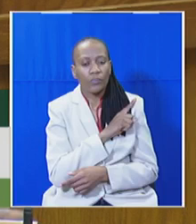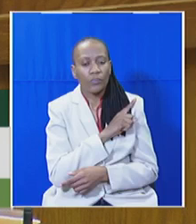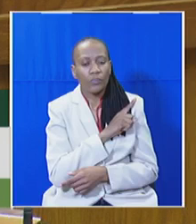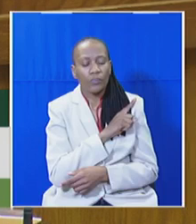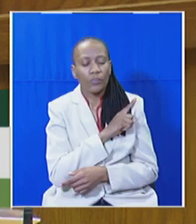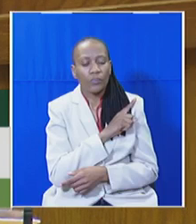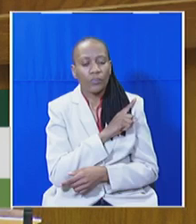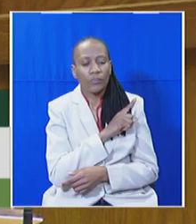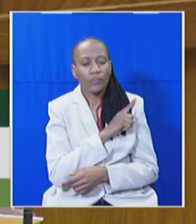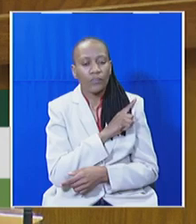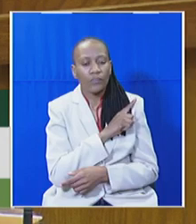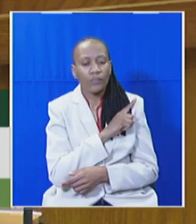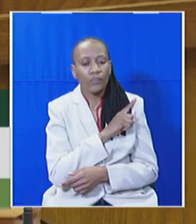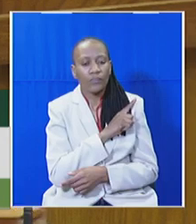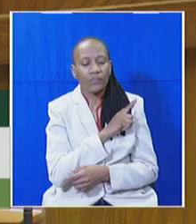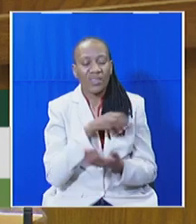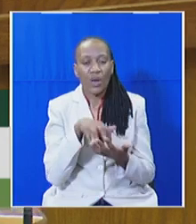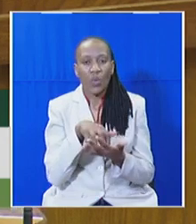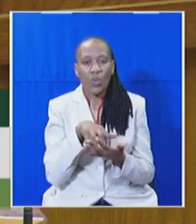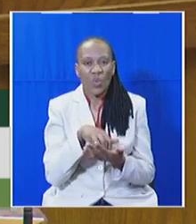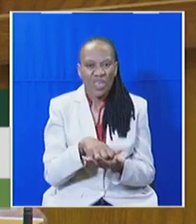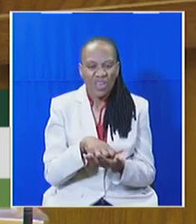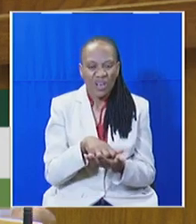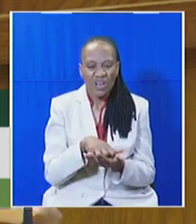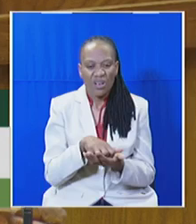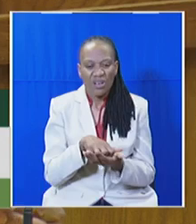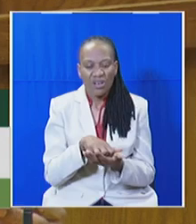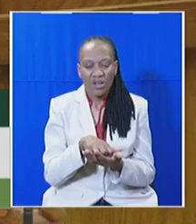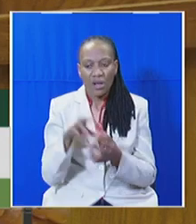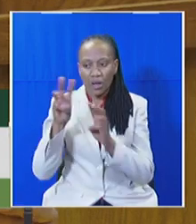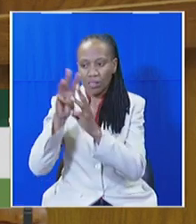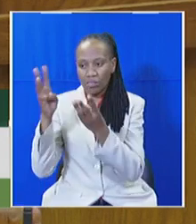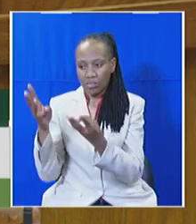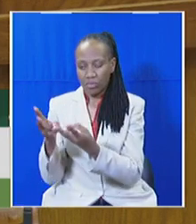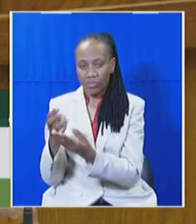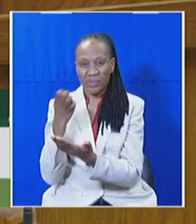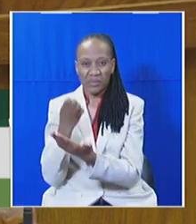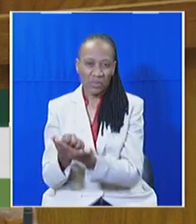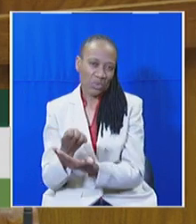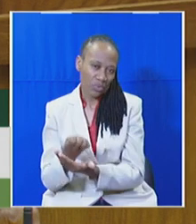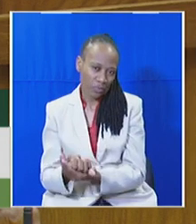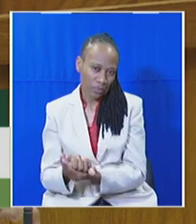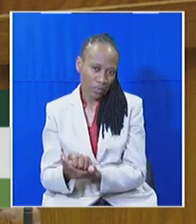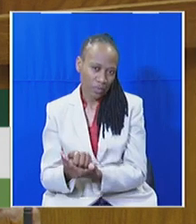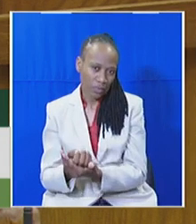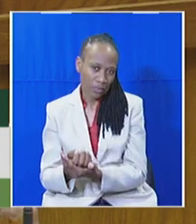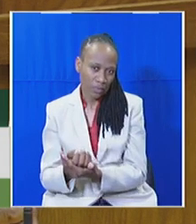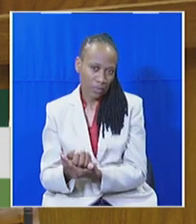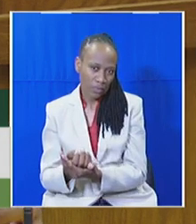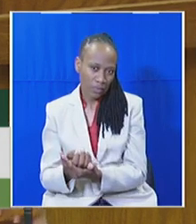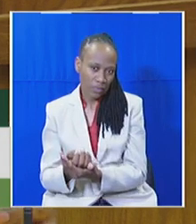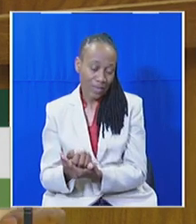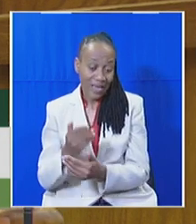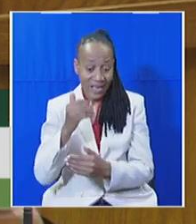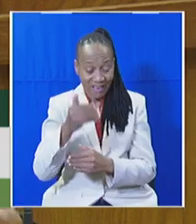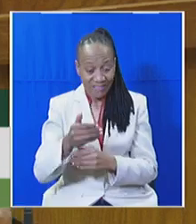uneven and weak recovery of the global economy after 2008 global